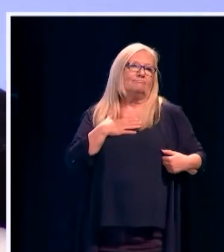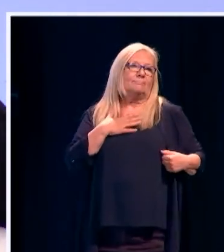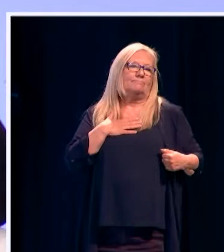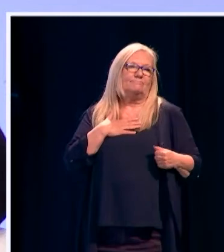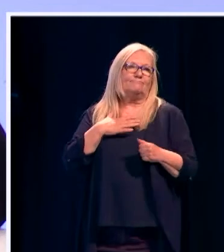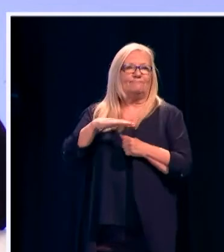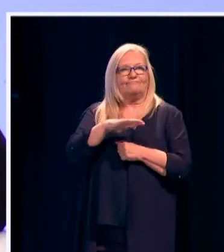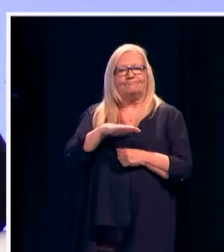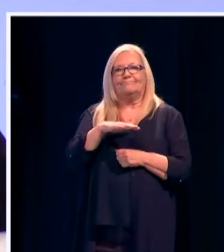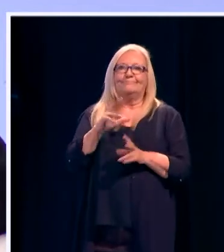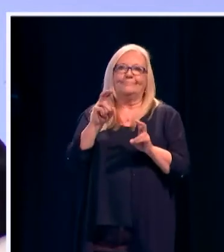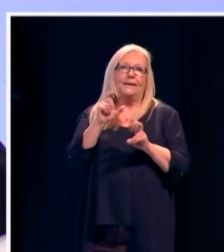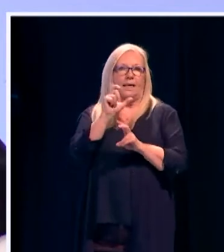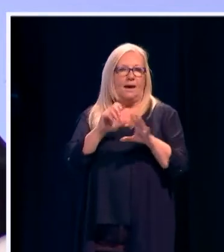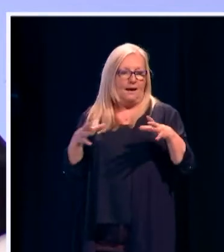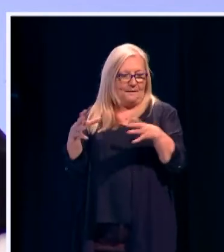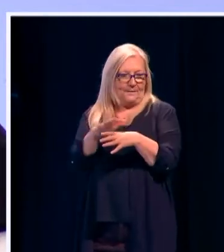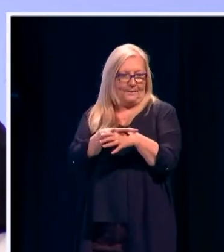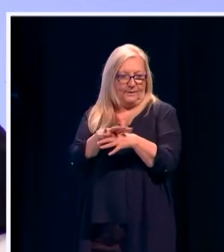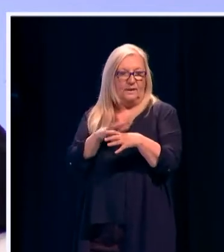let's say, configuration.